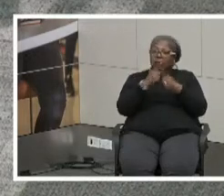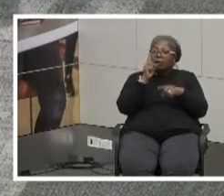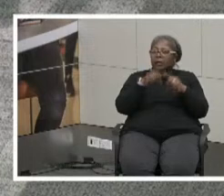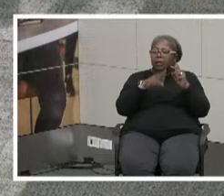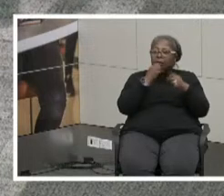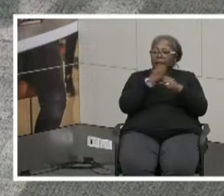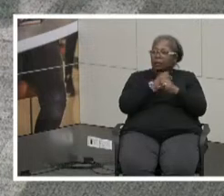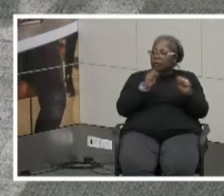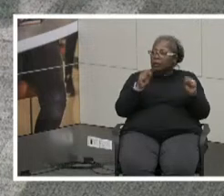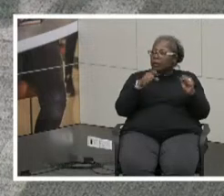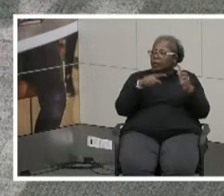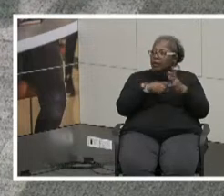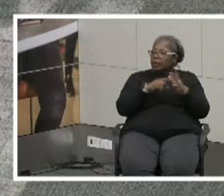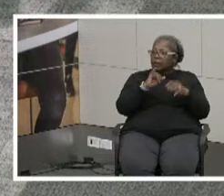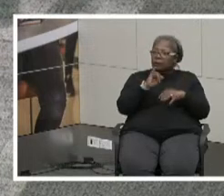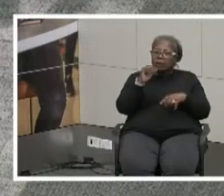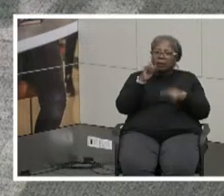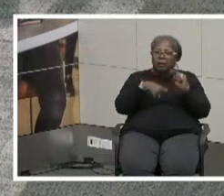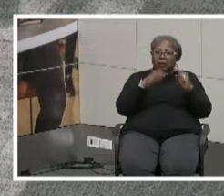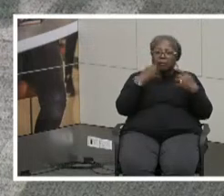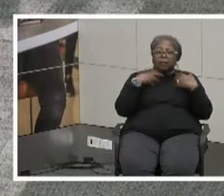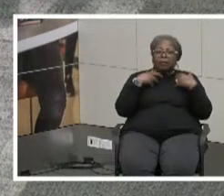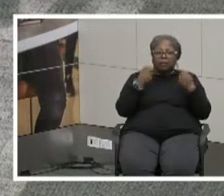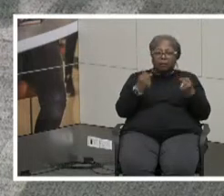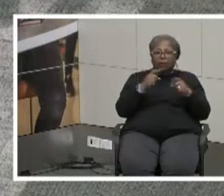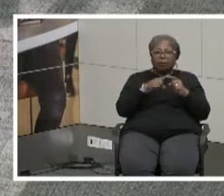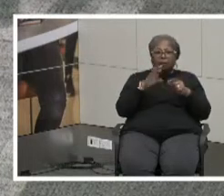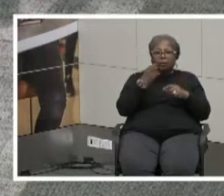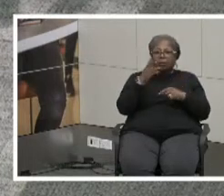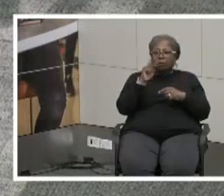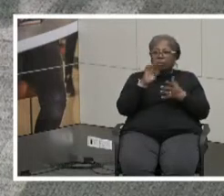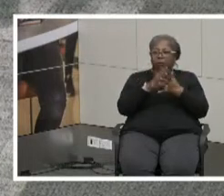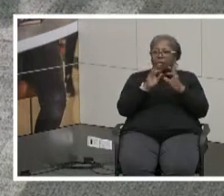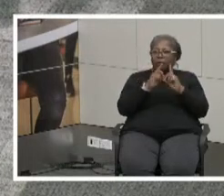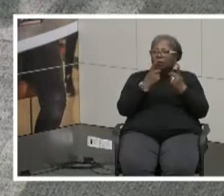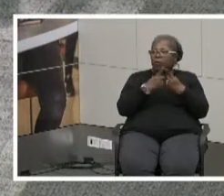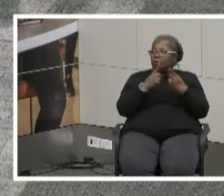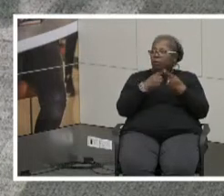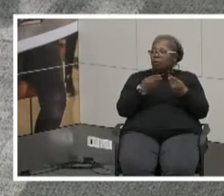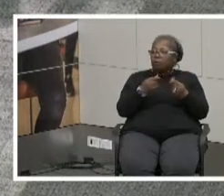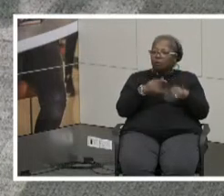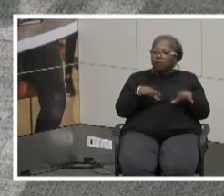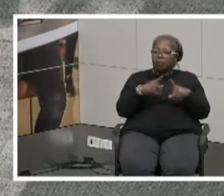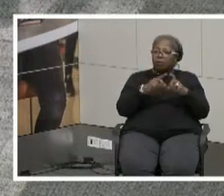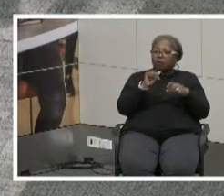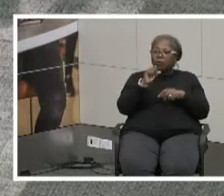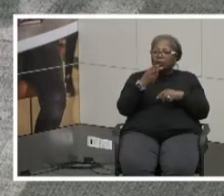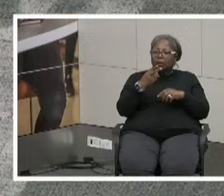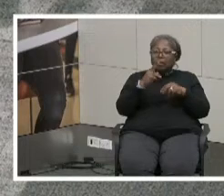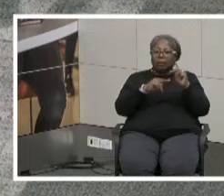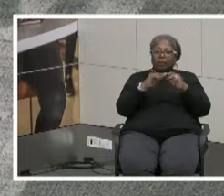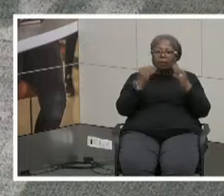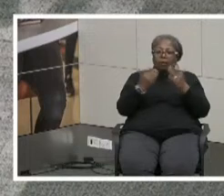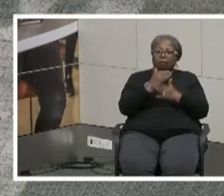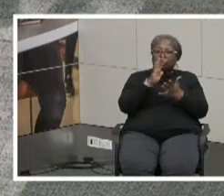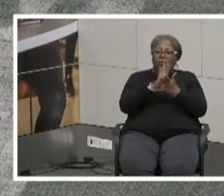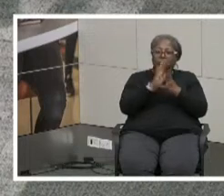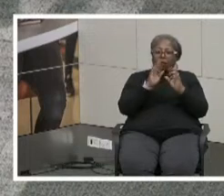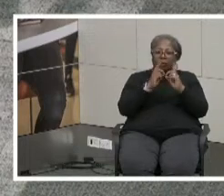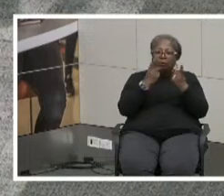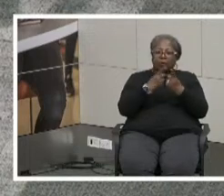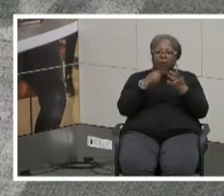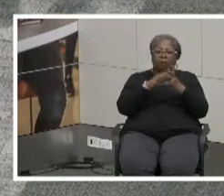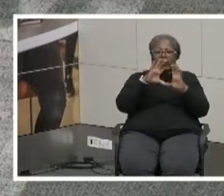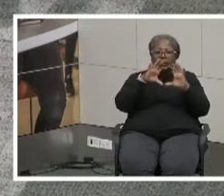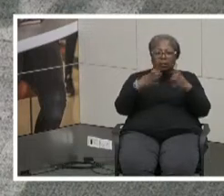saved this infection cannot be cured but we will burn the school district to the ground and from its ashes build new school districts this